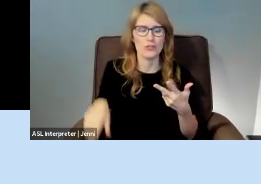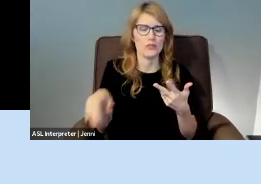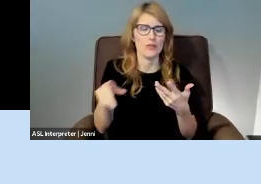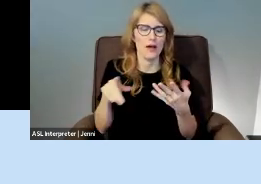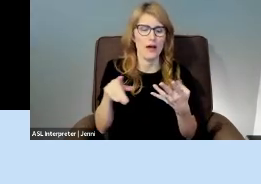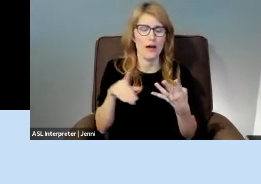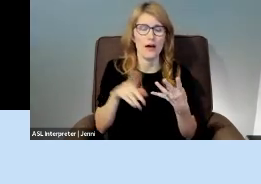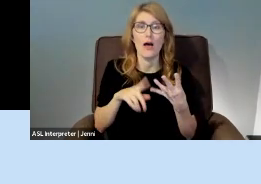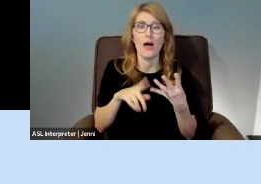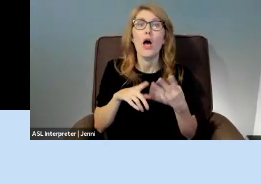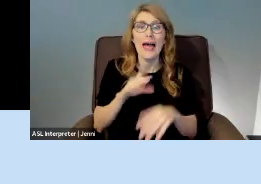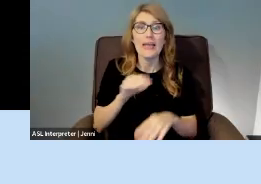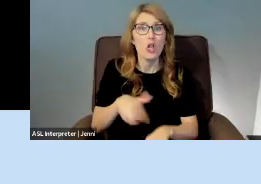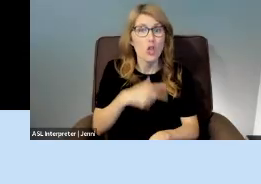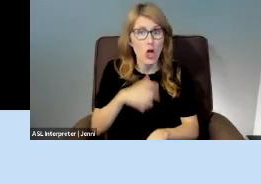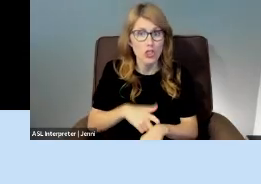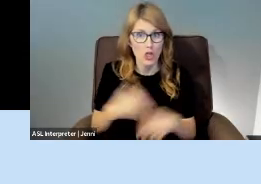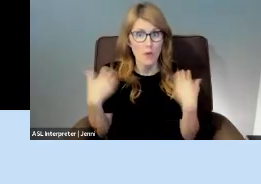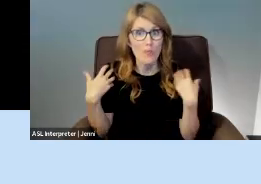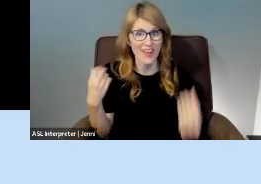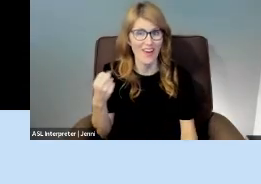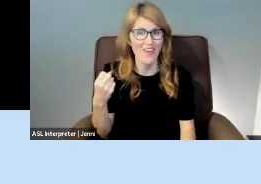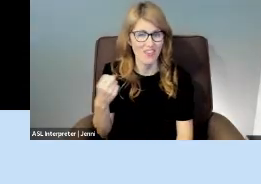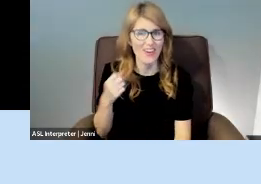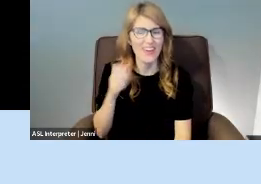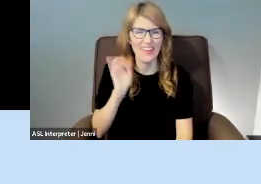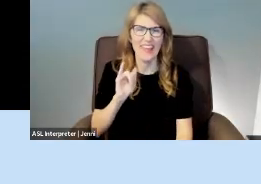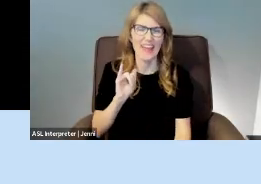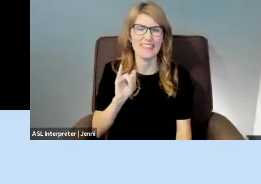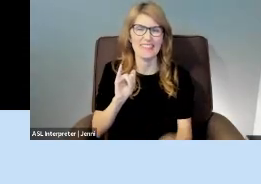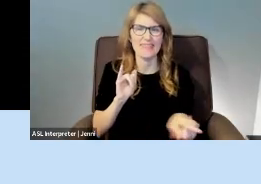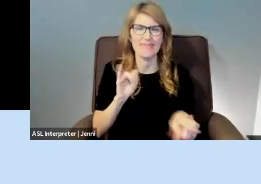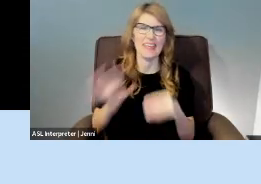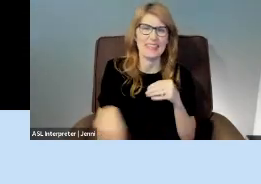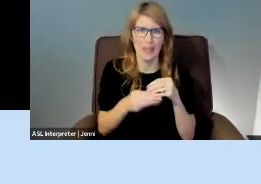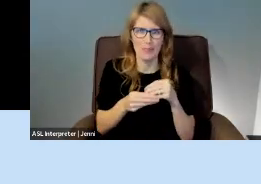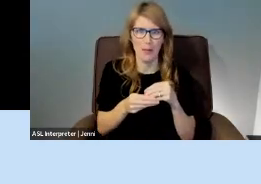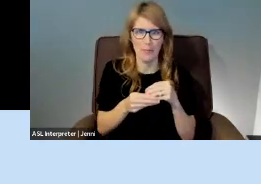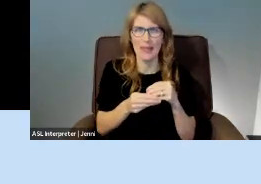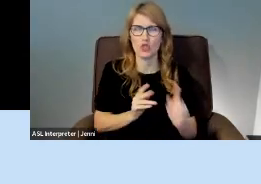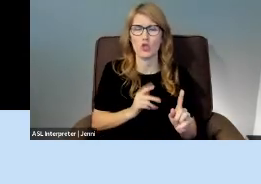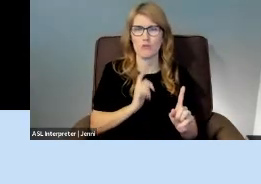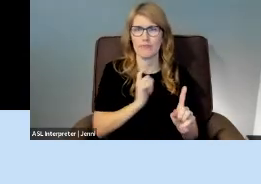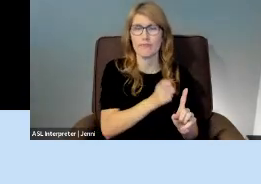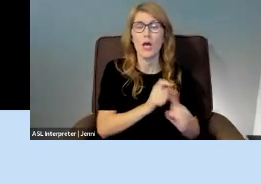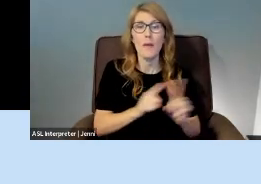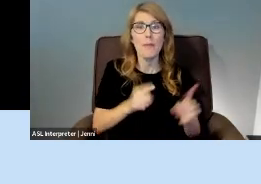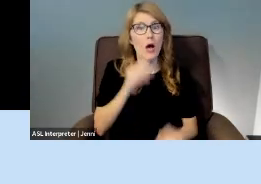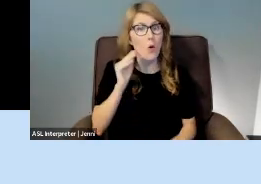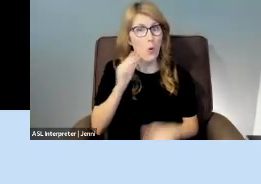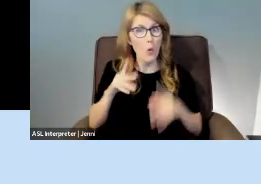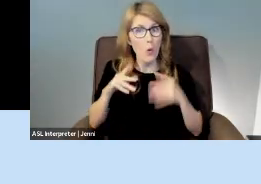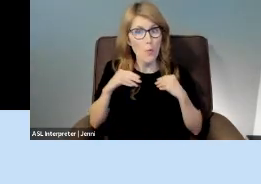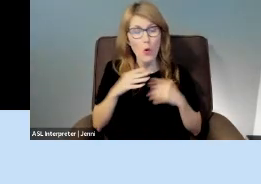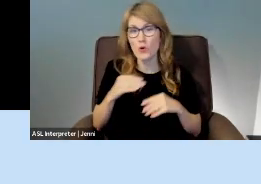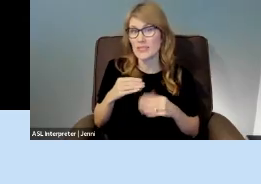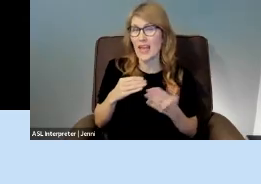and then long-term recovery, right? That's a supplemental appropriation, but for homeowners and even potentially rental